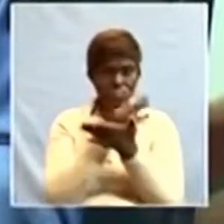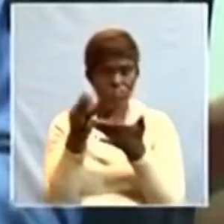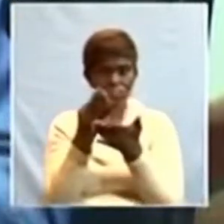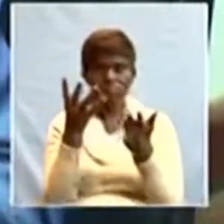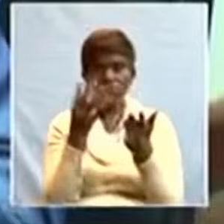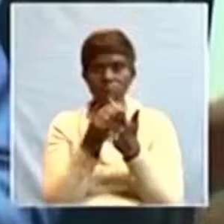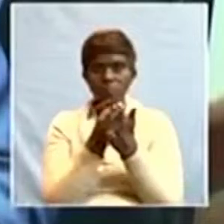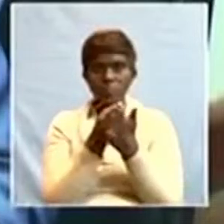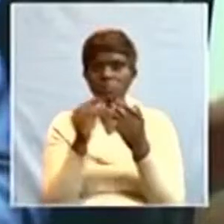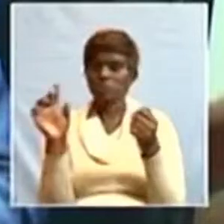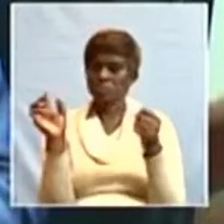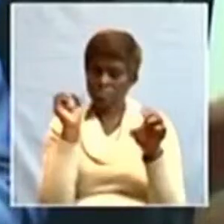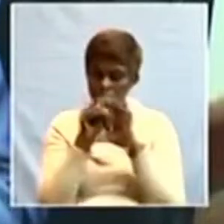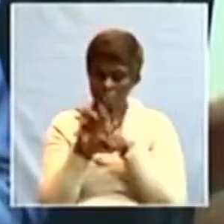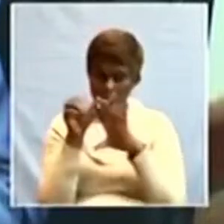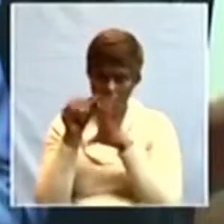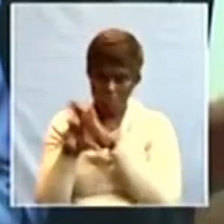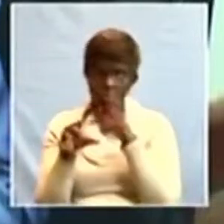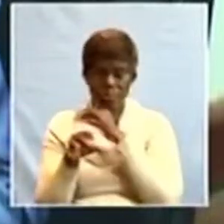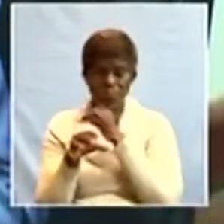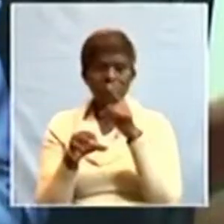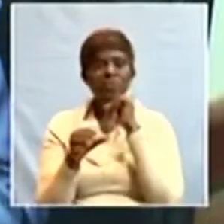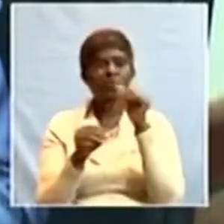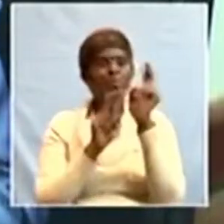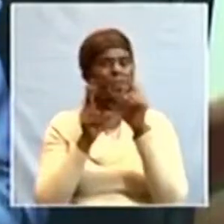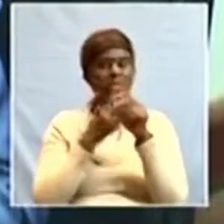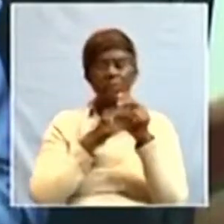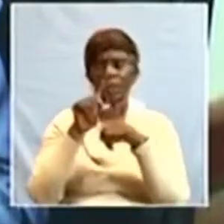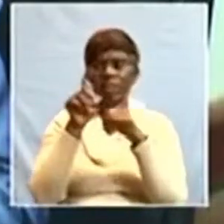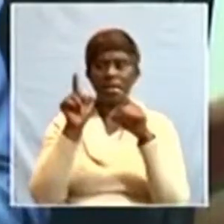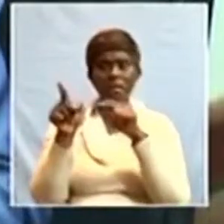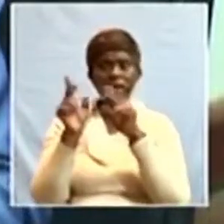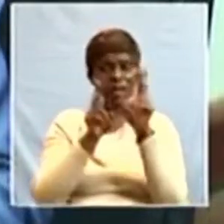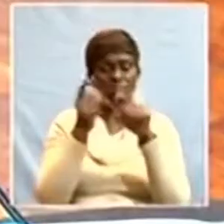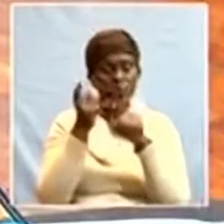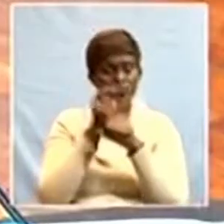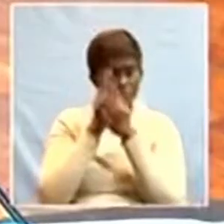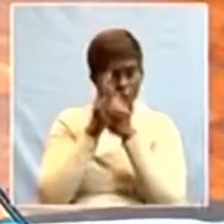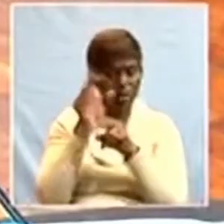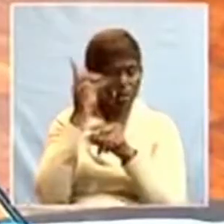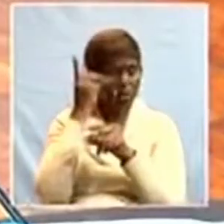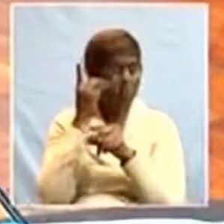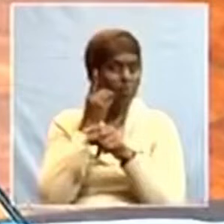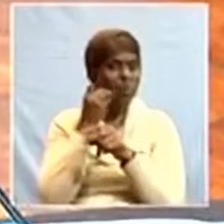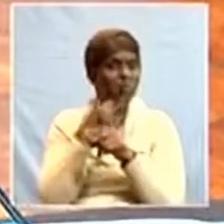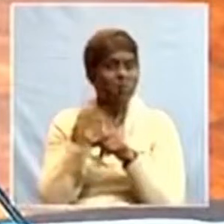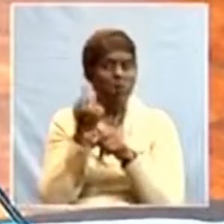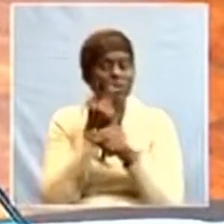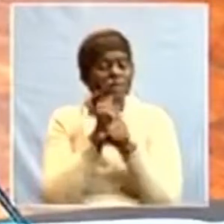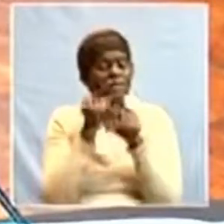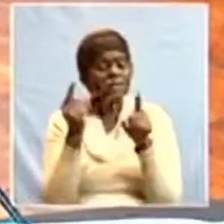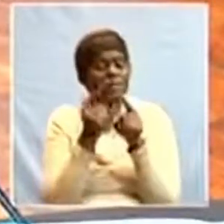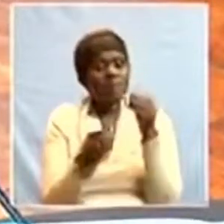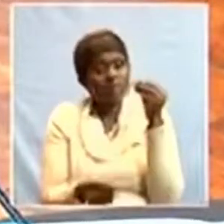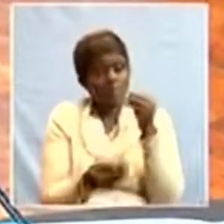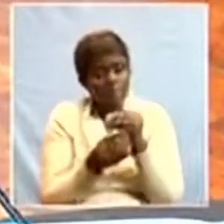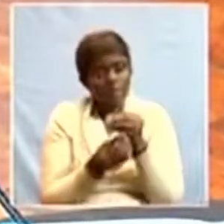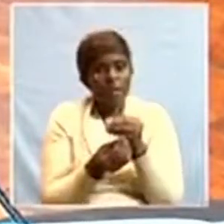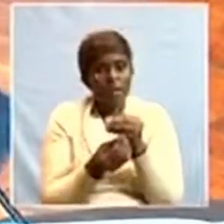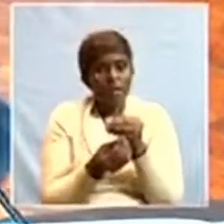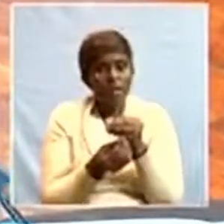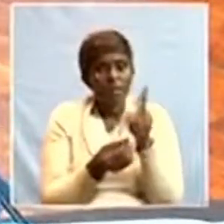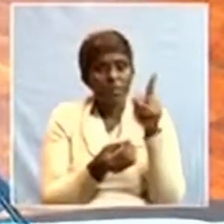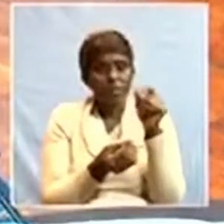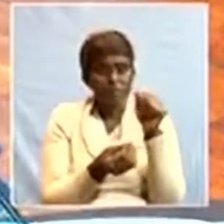money are redeposited. No, you are not responding to my question. Respond to the question from Honorable Dak. Me, I was just like highlighting the PS